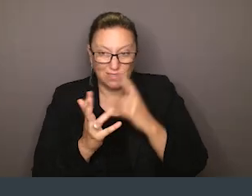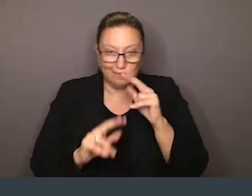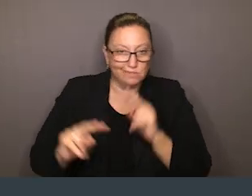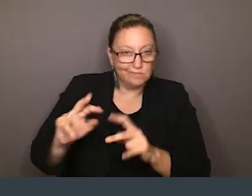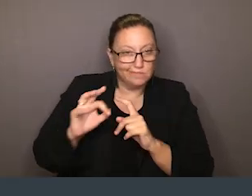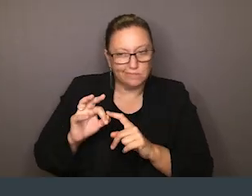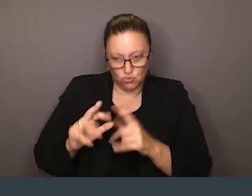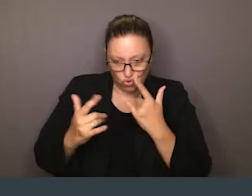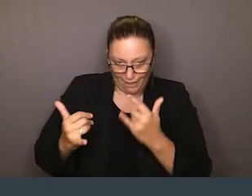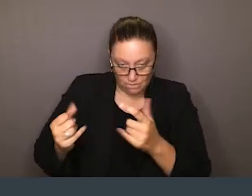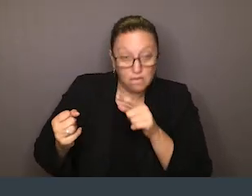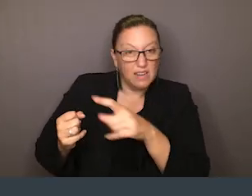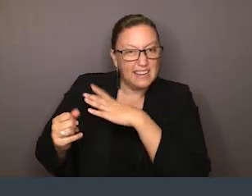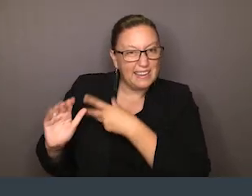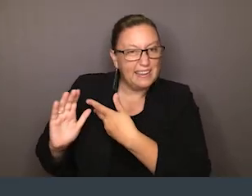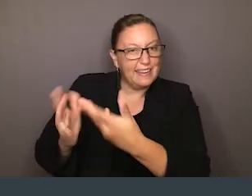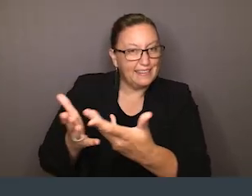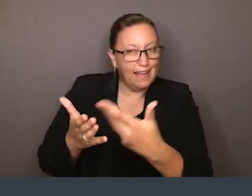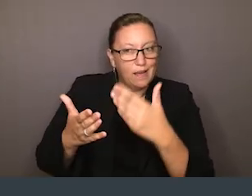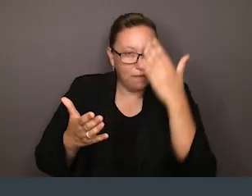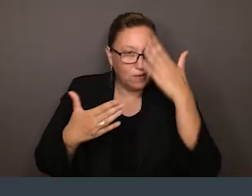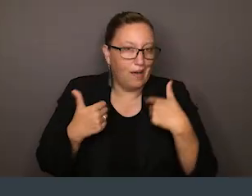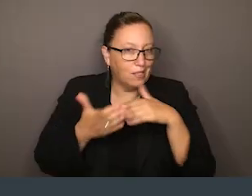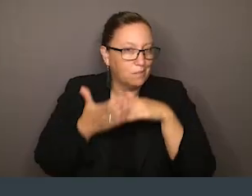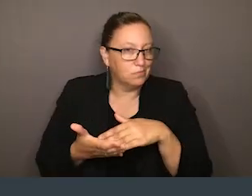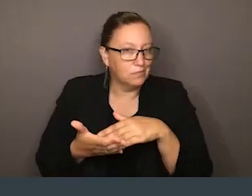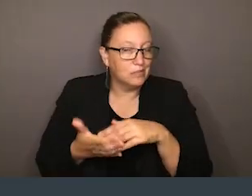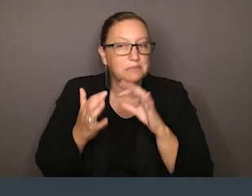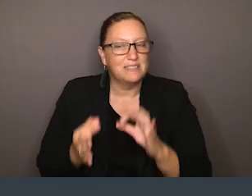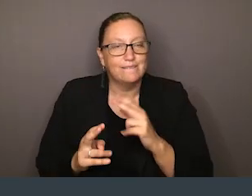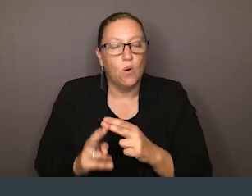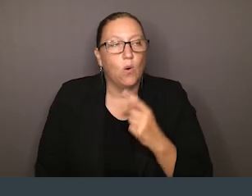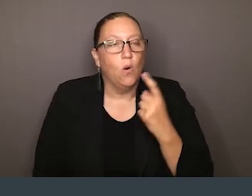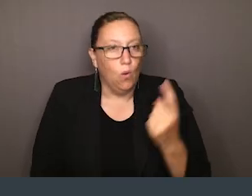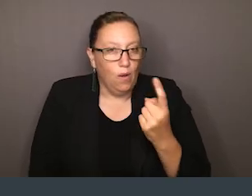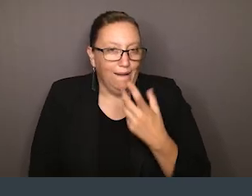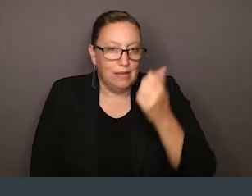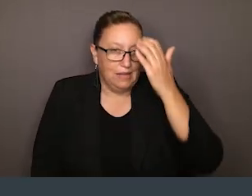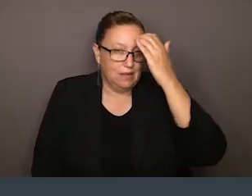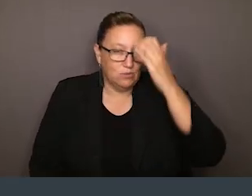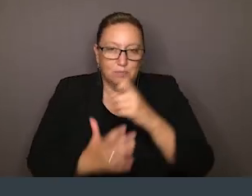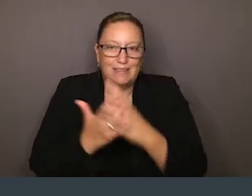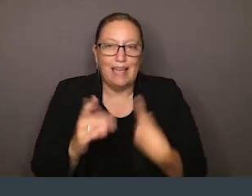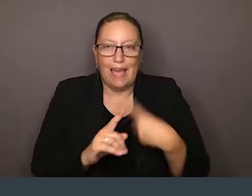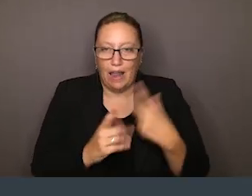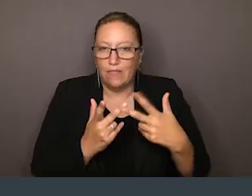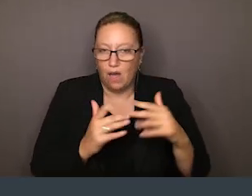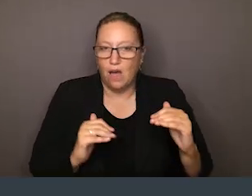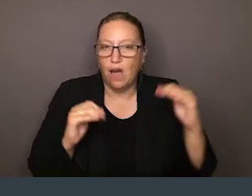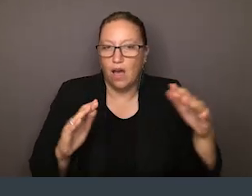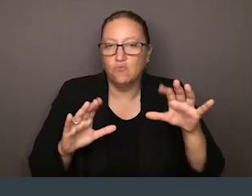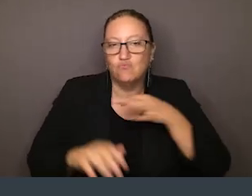targeted intervention and help, mental health help for people with intellectual disability, including those high-risk groups, is really, really important.